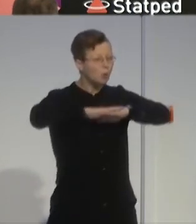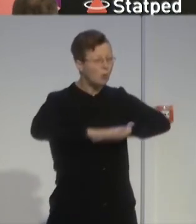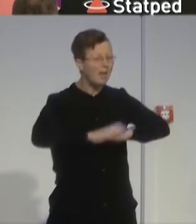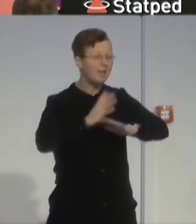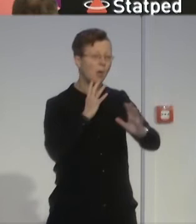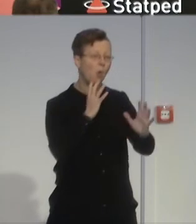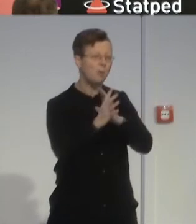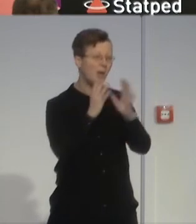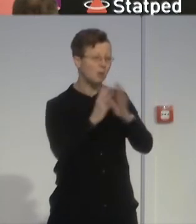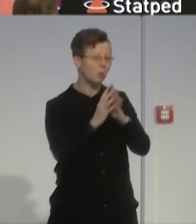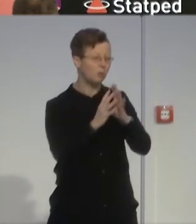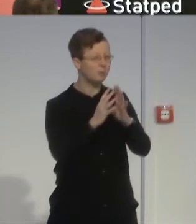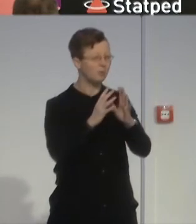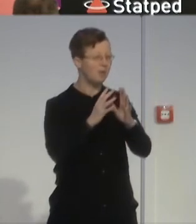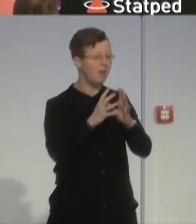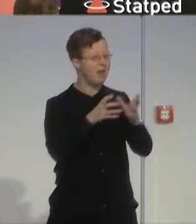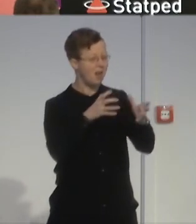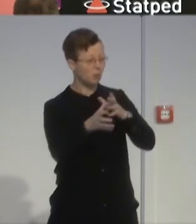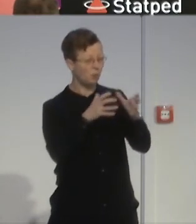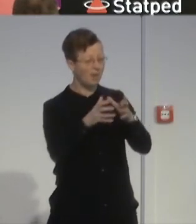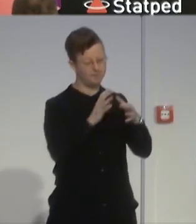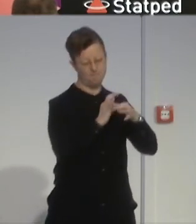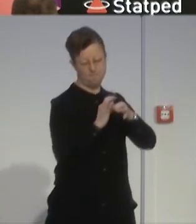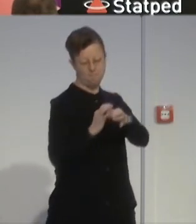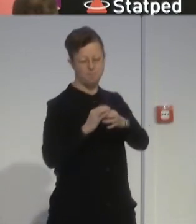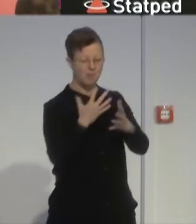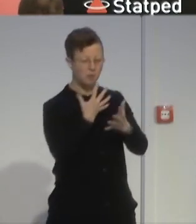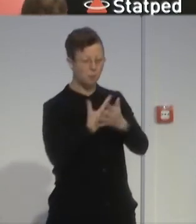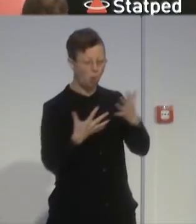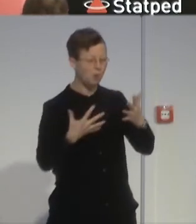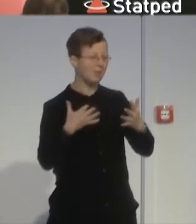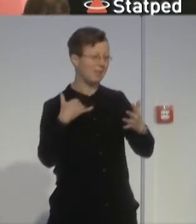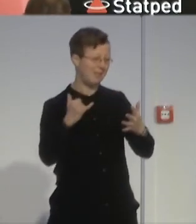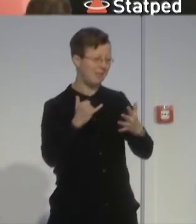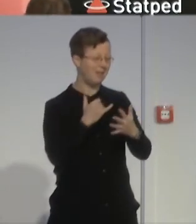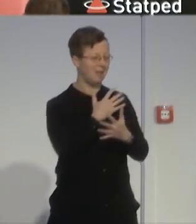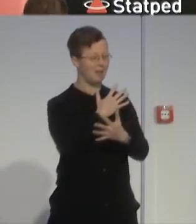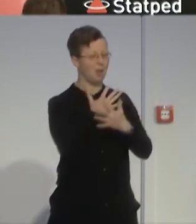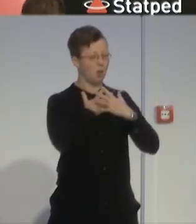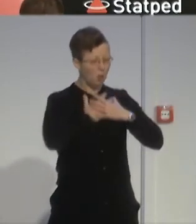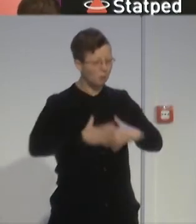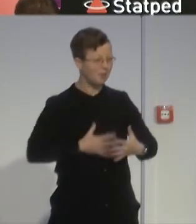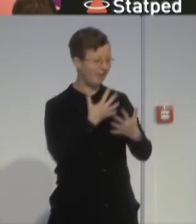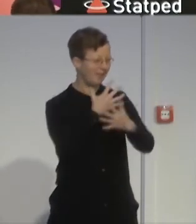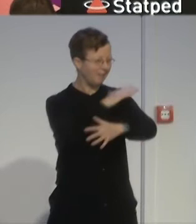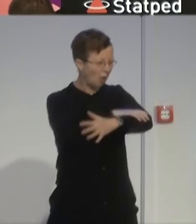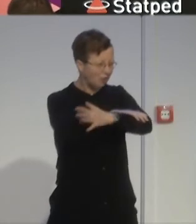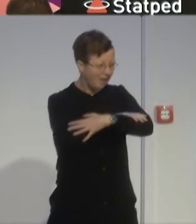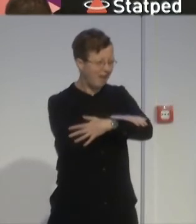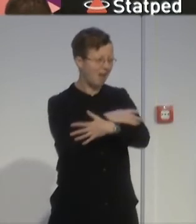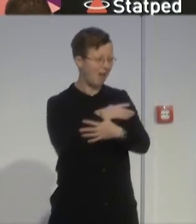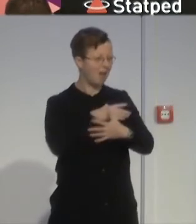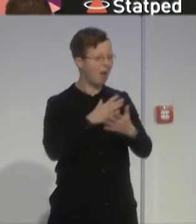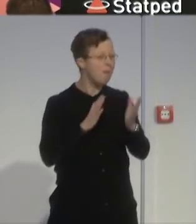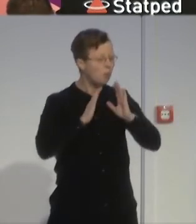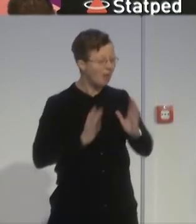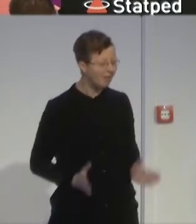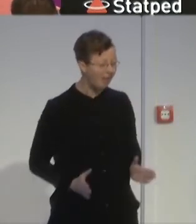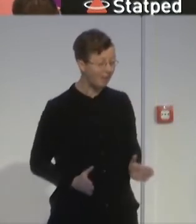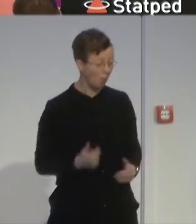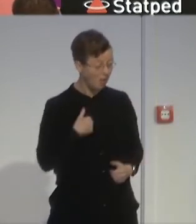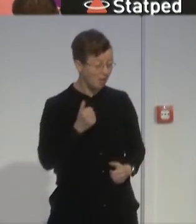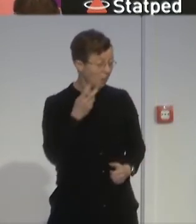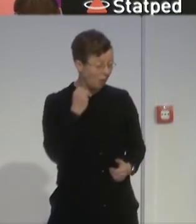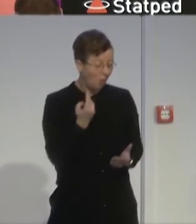relations connected to languaging in the bodily tactile modality? And I will try to argue today that